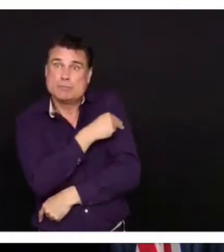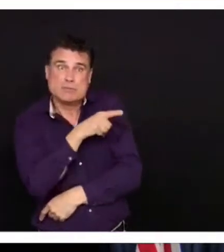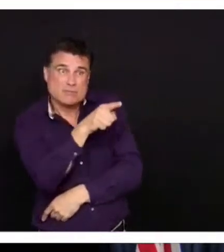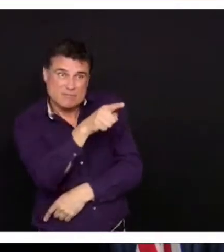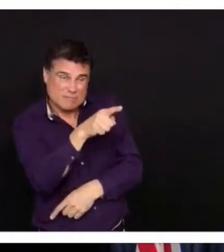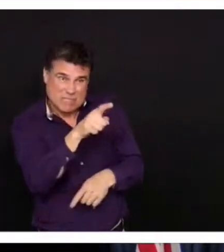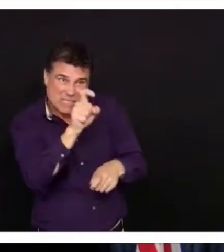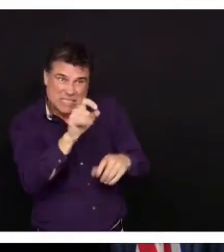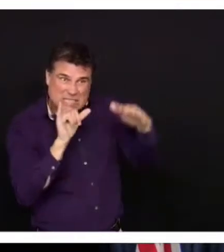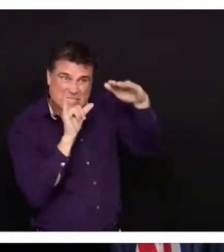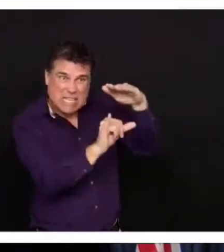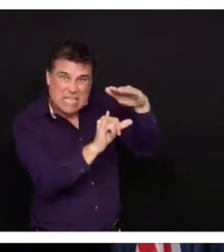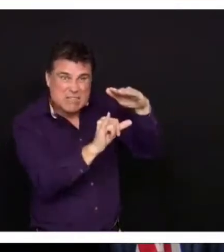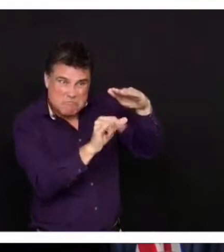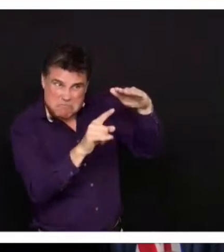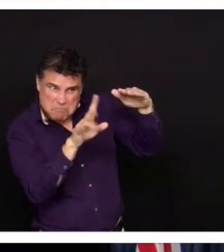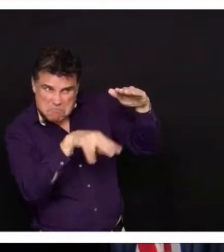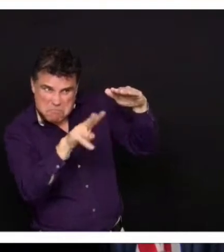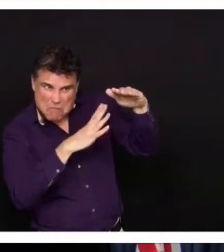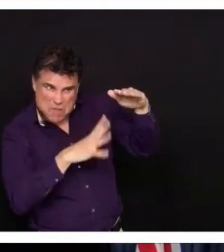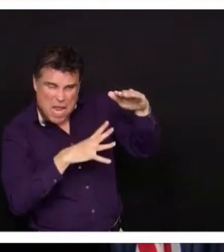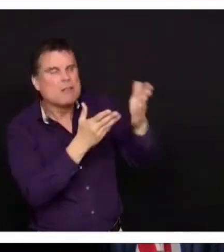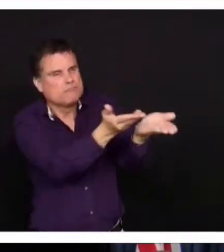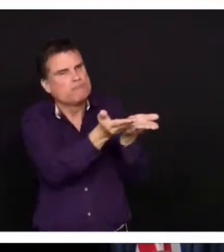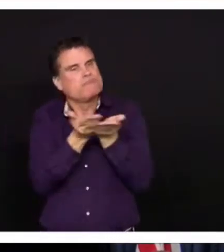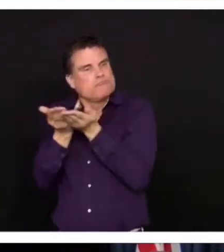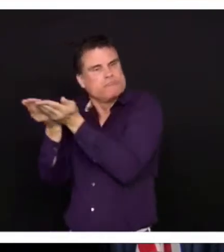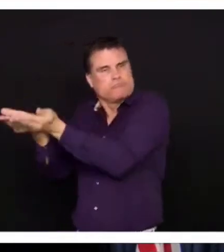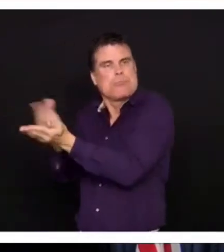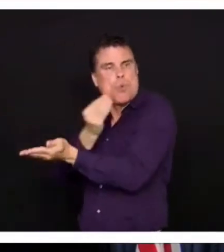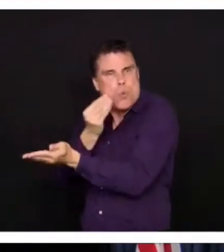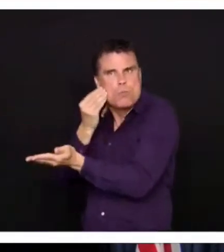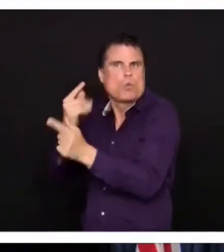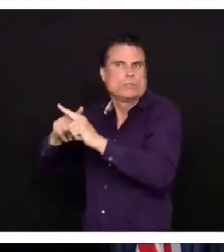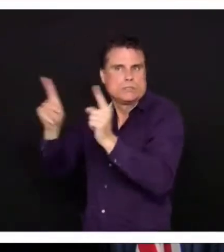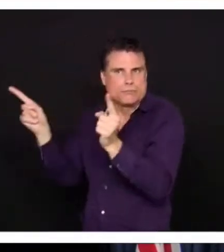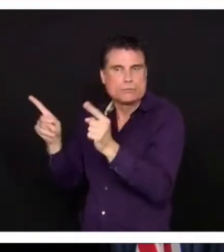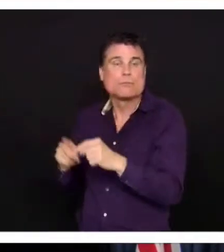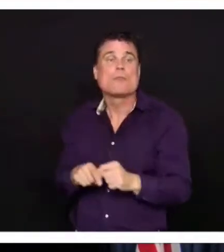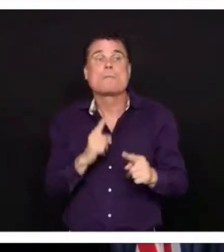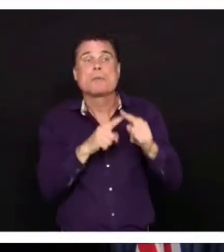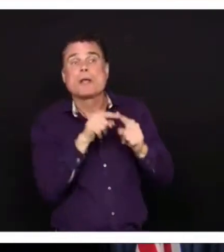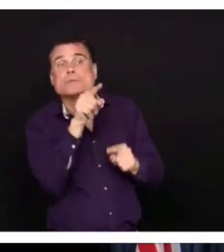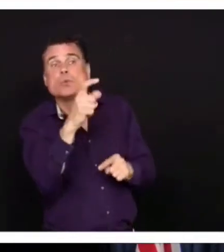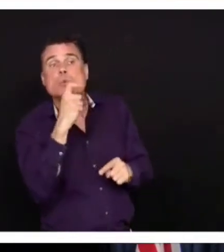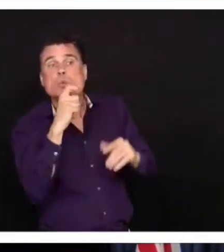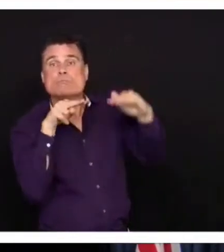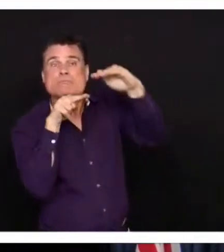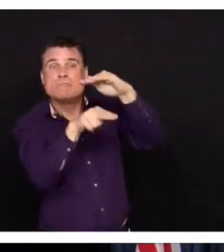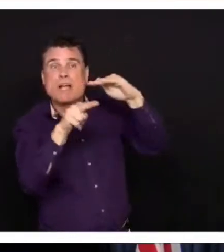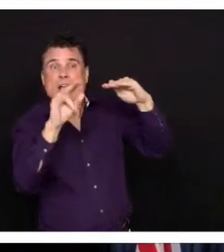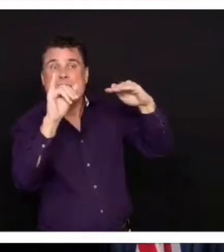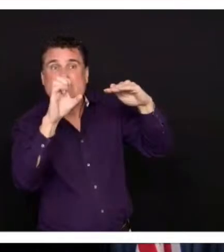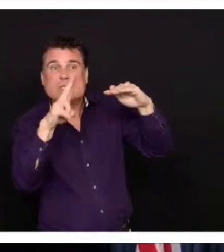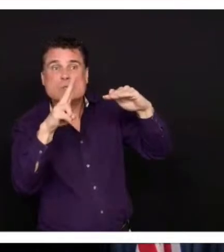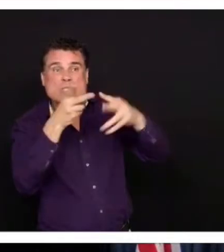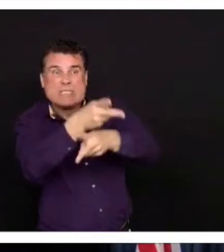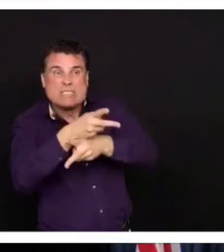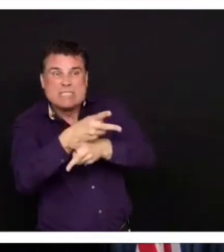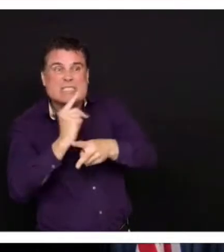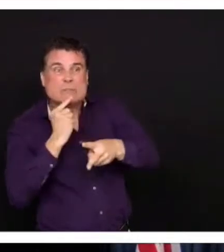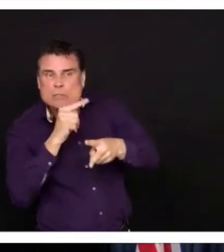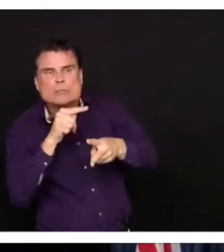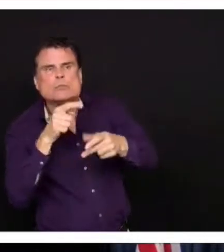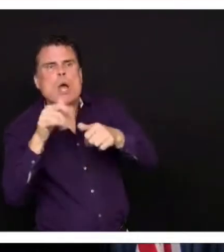19 COVID-19 sites throughout BC, and you'll know additional sites have been created at the Convention Centre at Royal Columbian Hospital, for